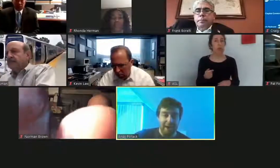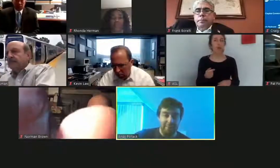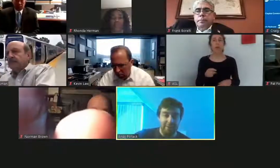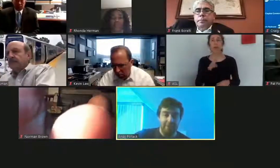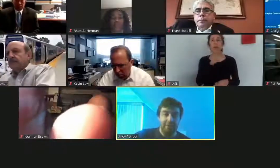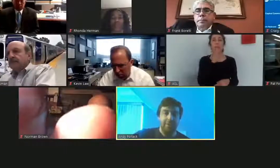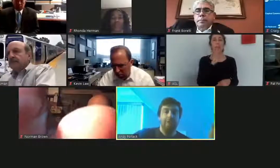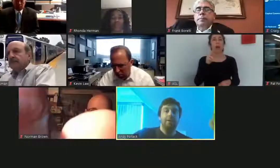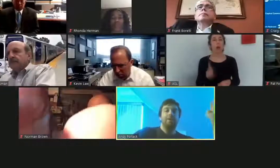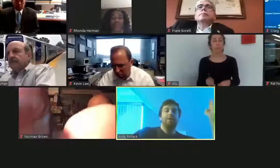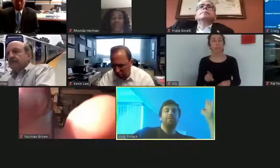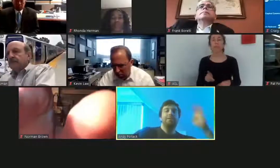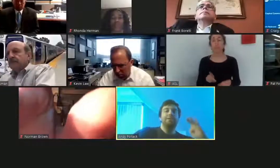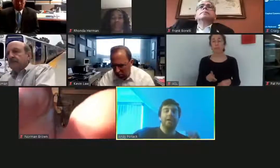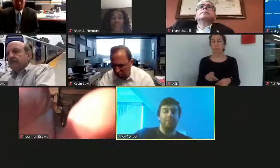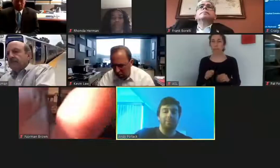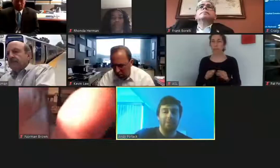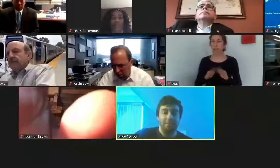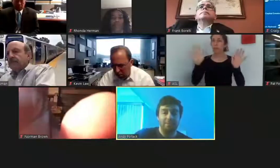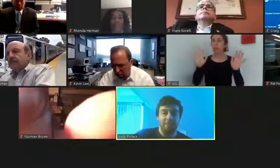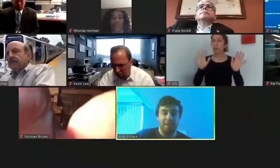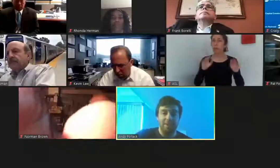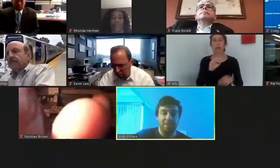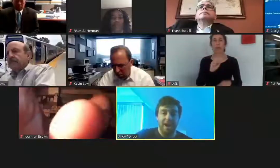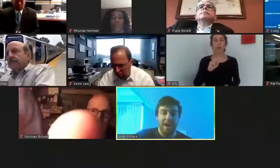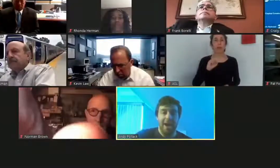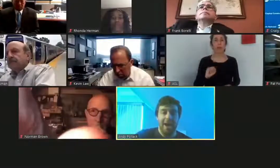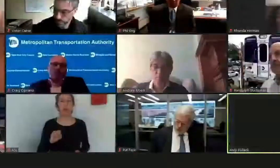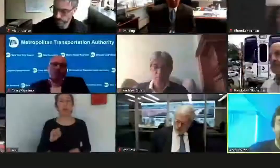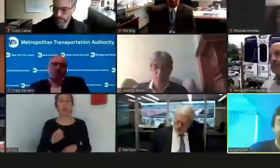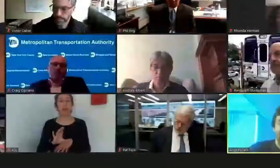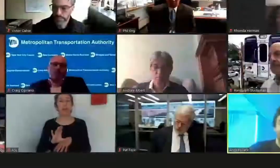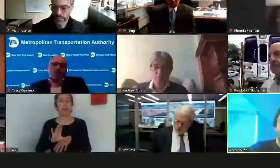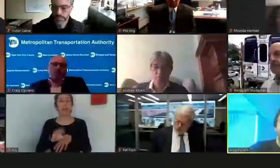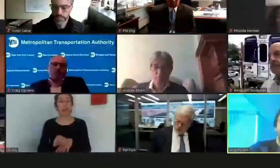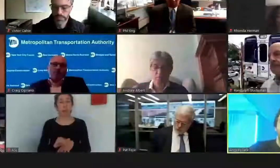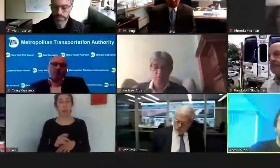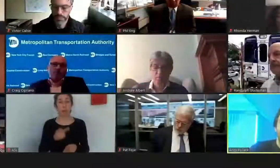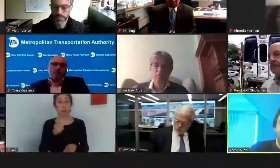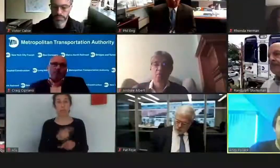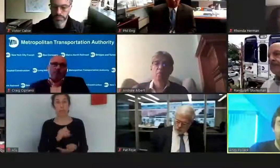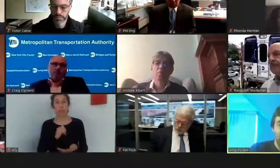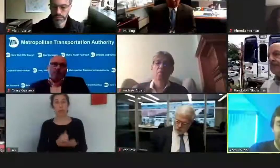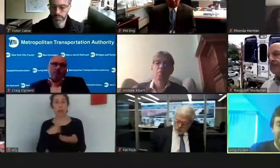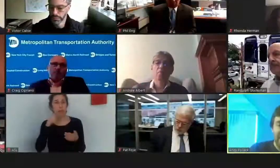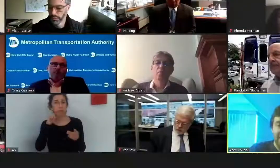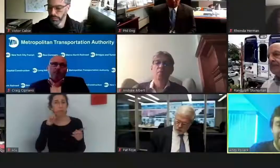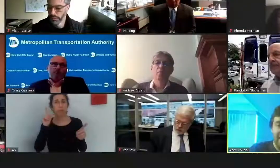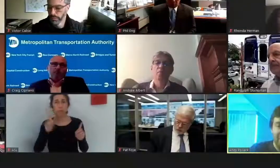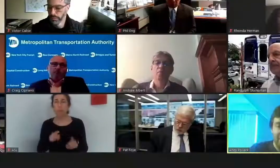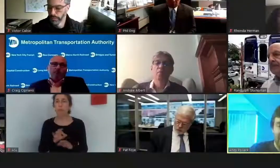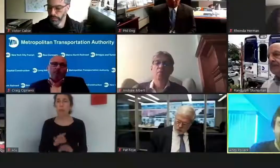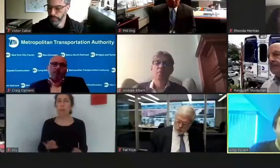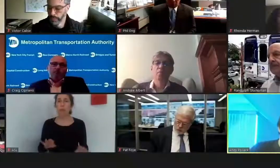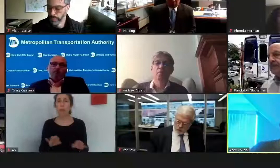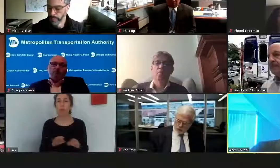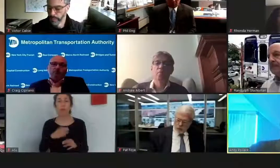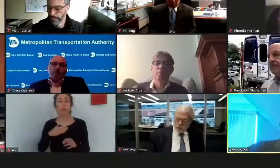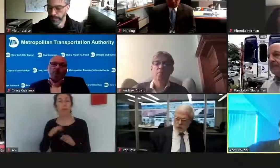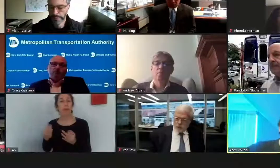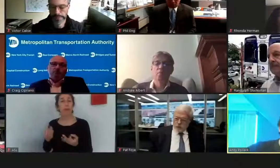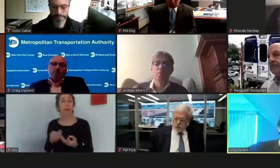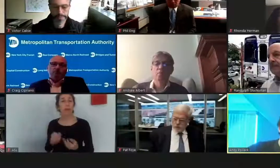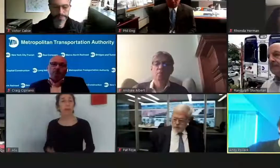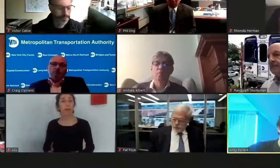Staten Island discount, because I have family who live on the west shore of Staten Island, and